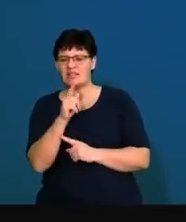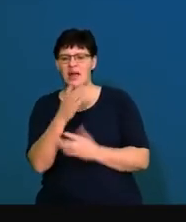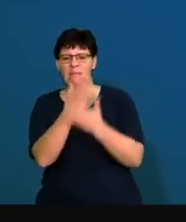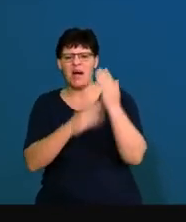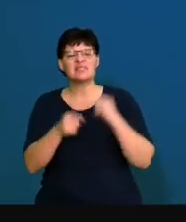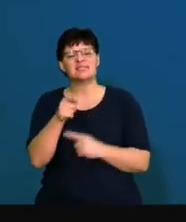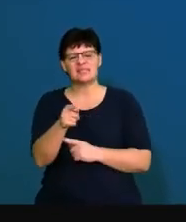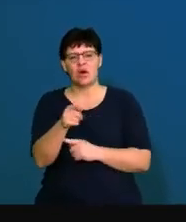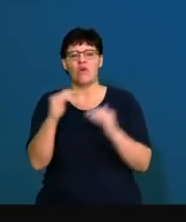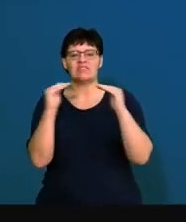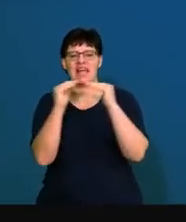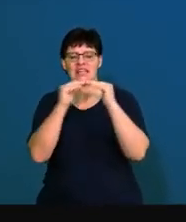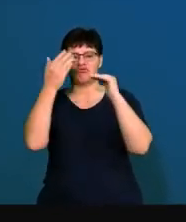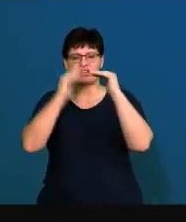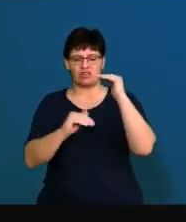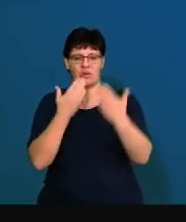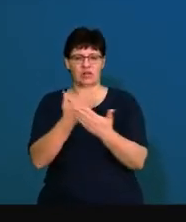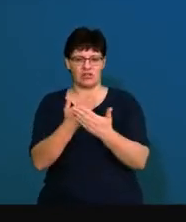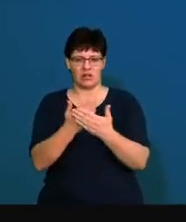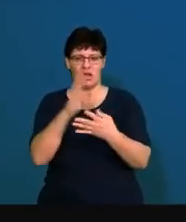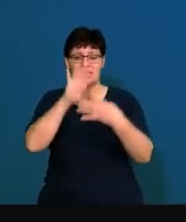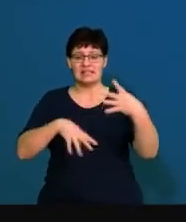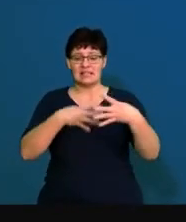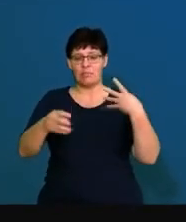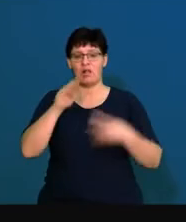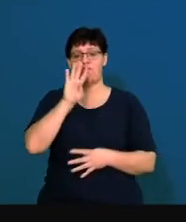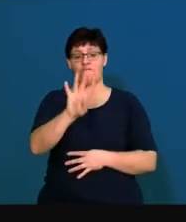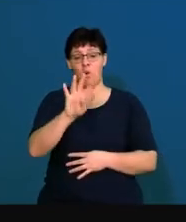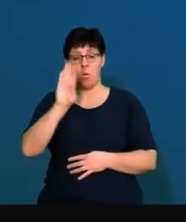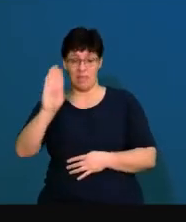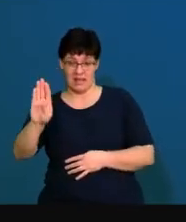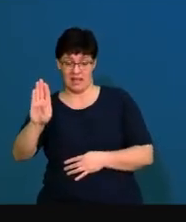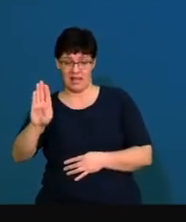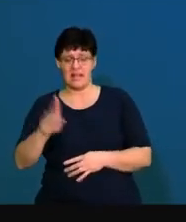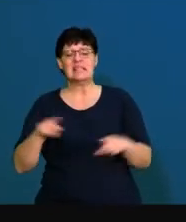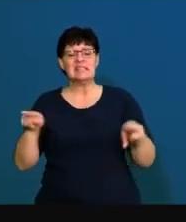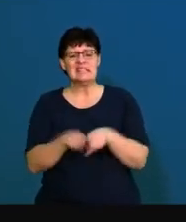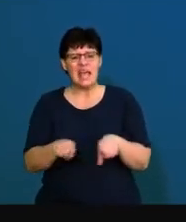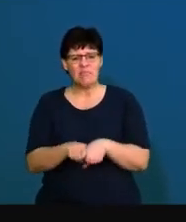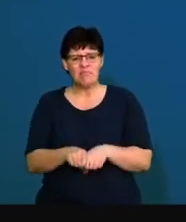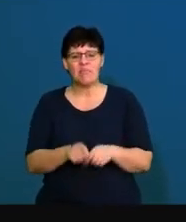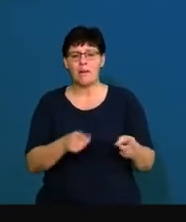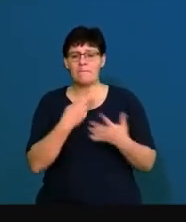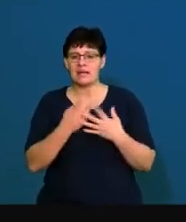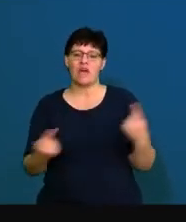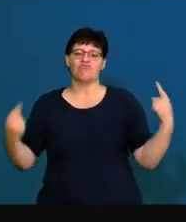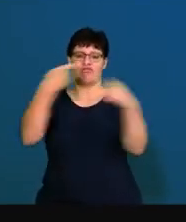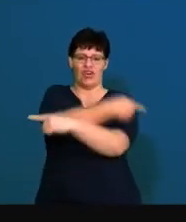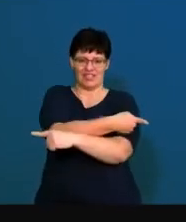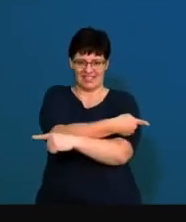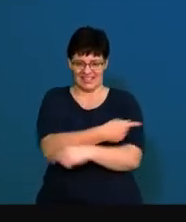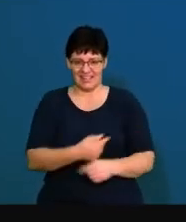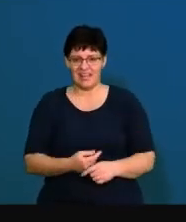just a portion of the standard reduction potential table 4B, which is actually the same as 4A, just that it's in reverse